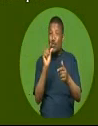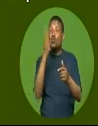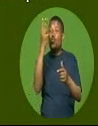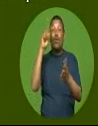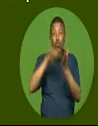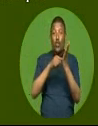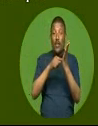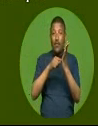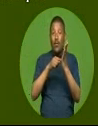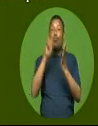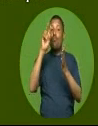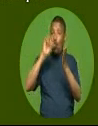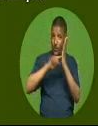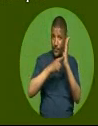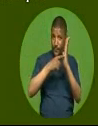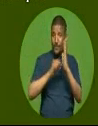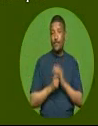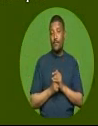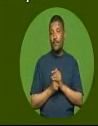points. First,